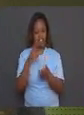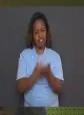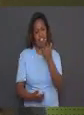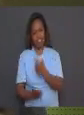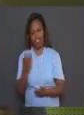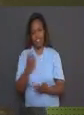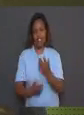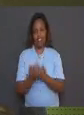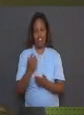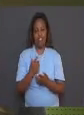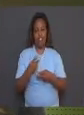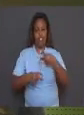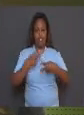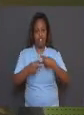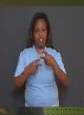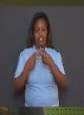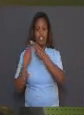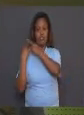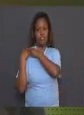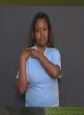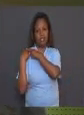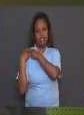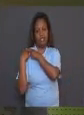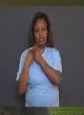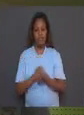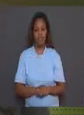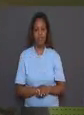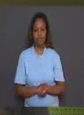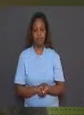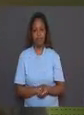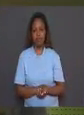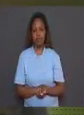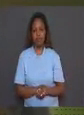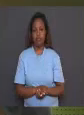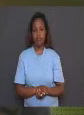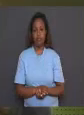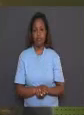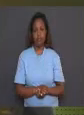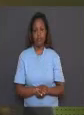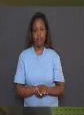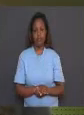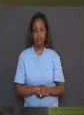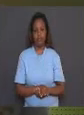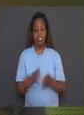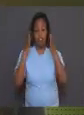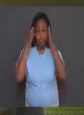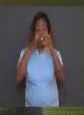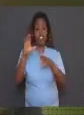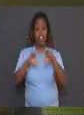discuss civic responsibility. We focused on